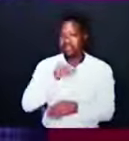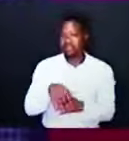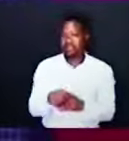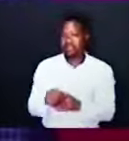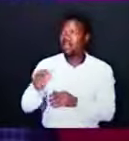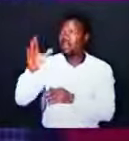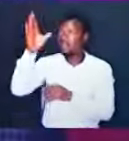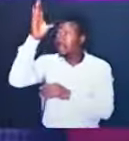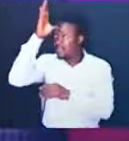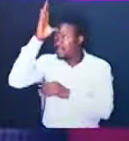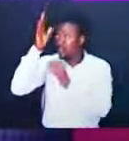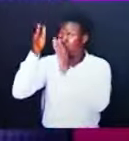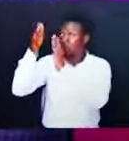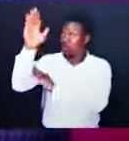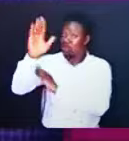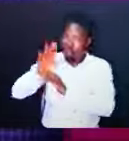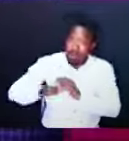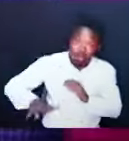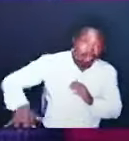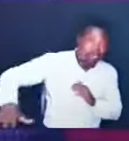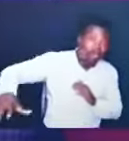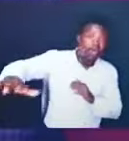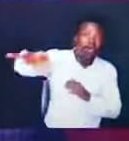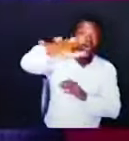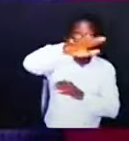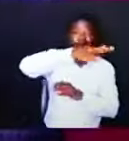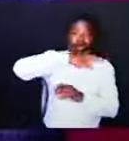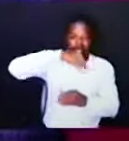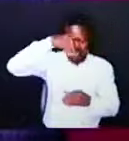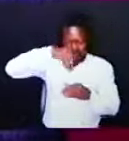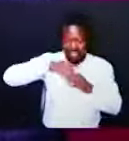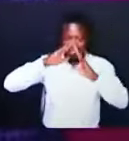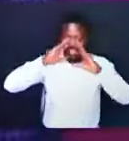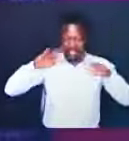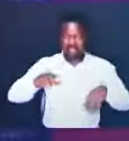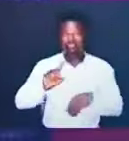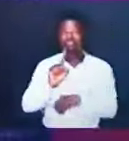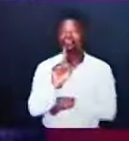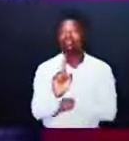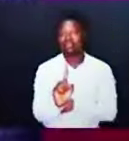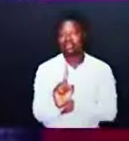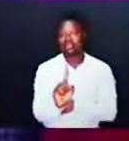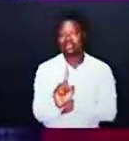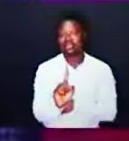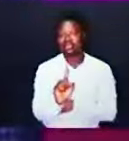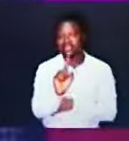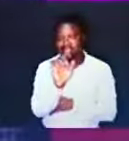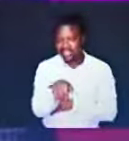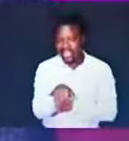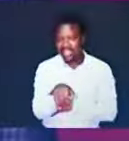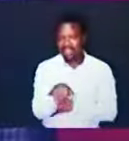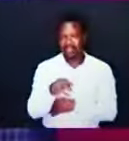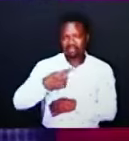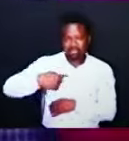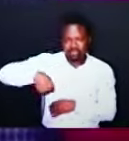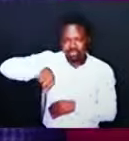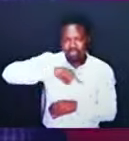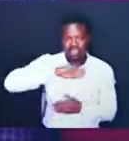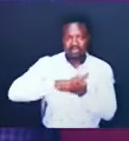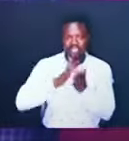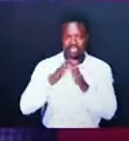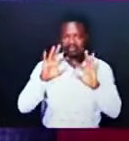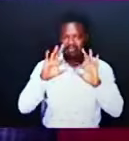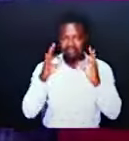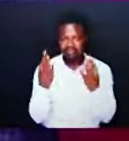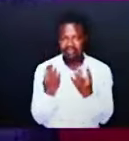God and all of us are in the same house. We are the family. A den yankupon,